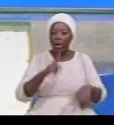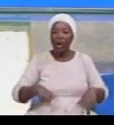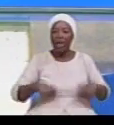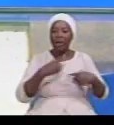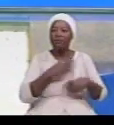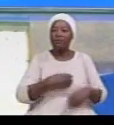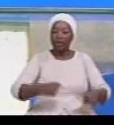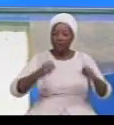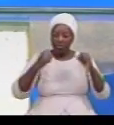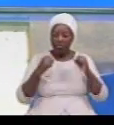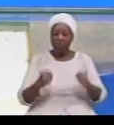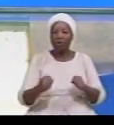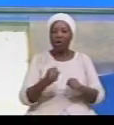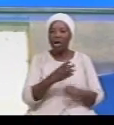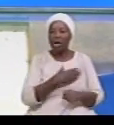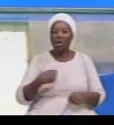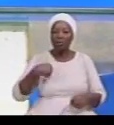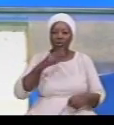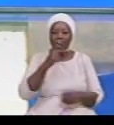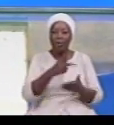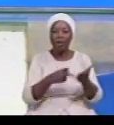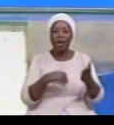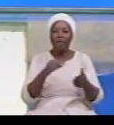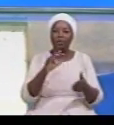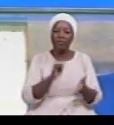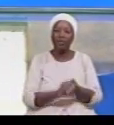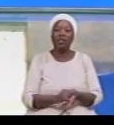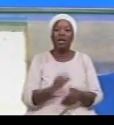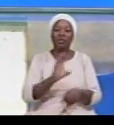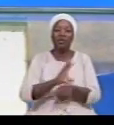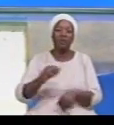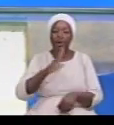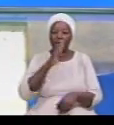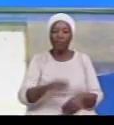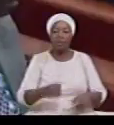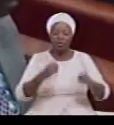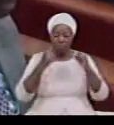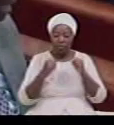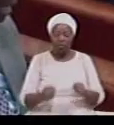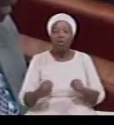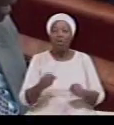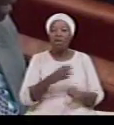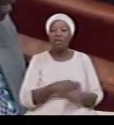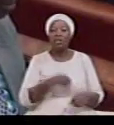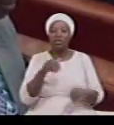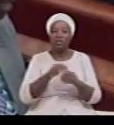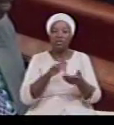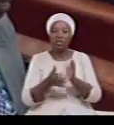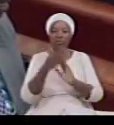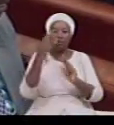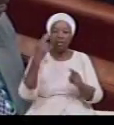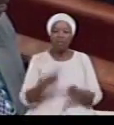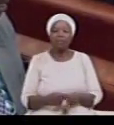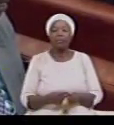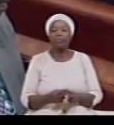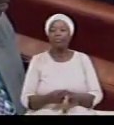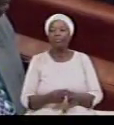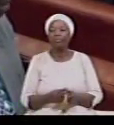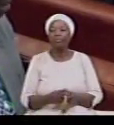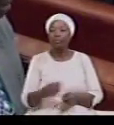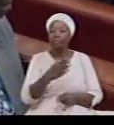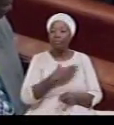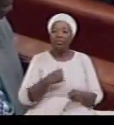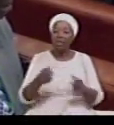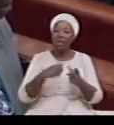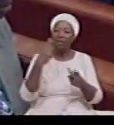and we are part of that church, will be alive and vibrant in Jesus' name. And